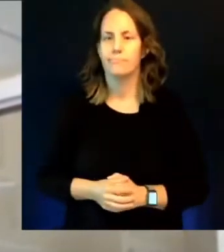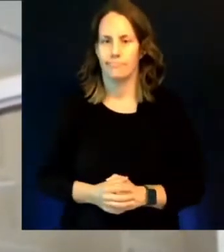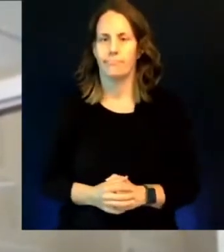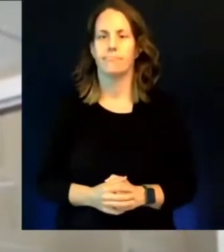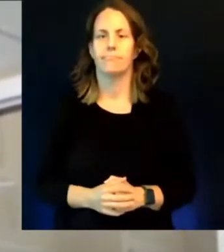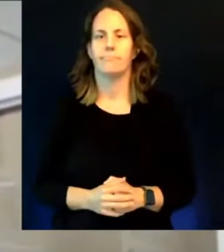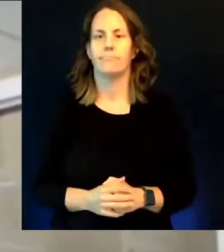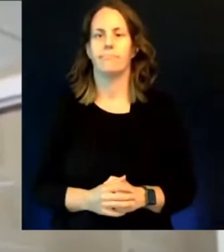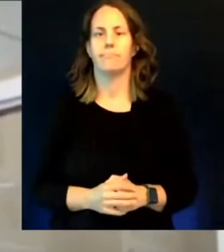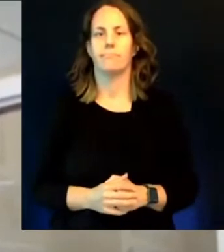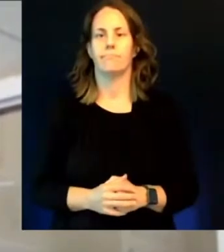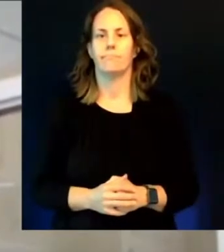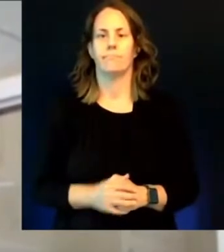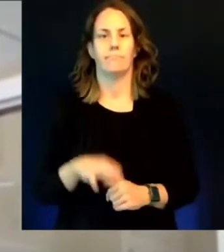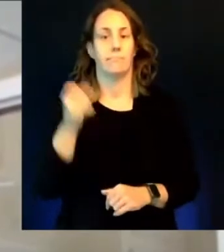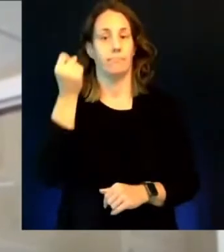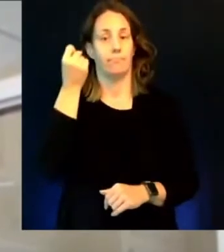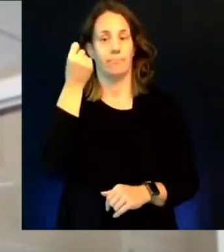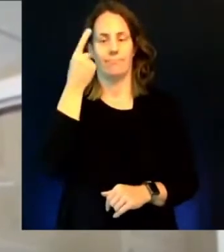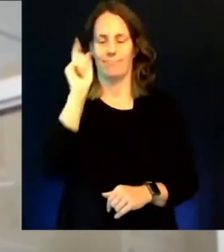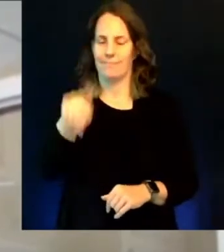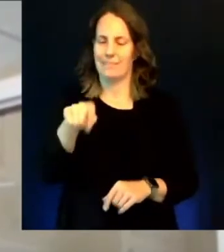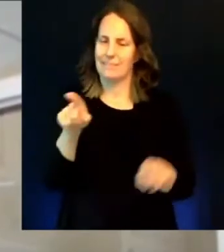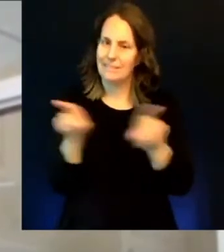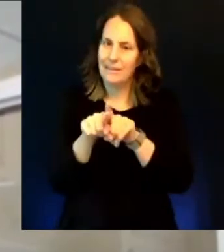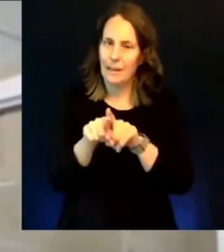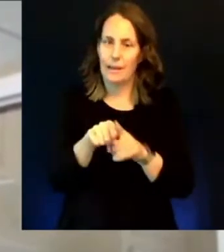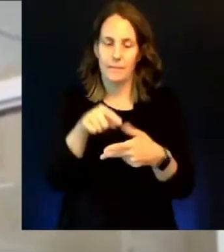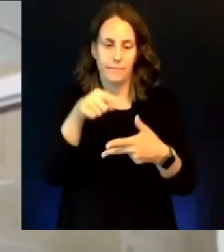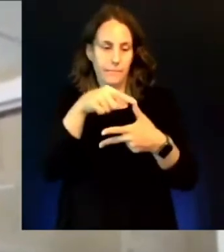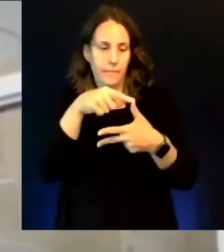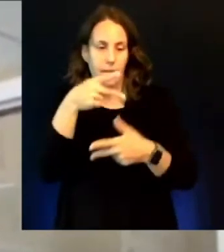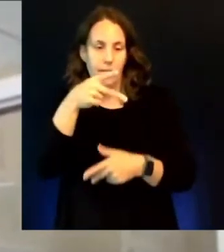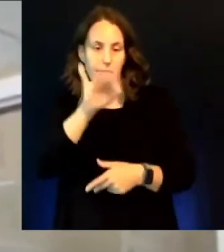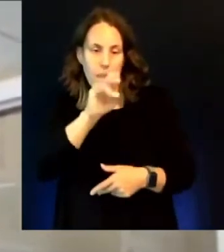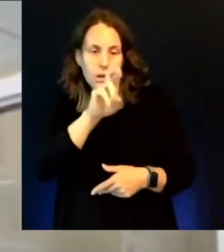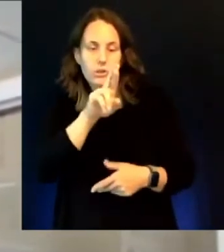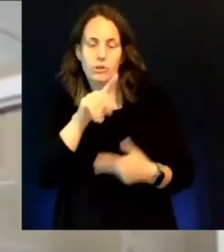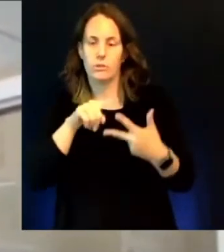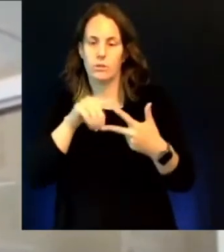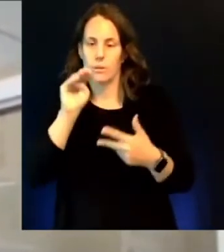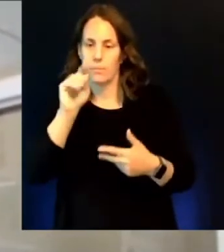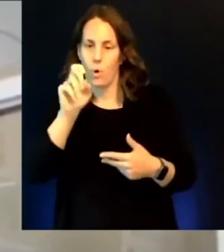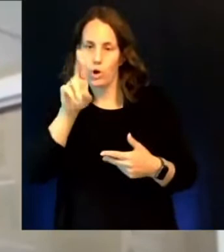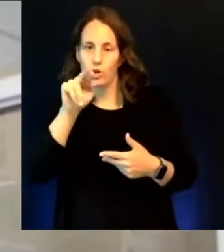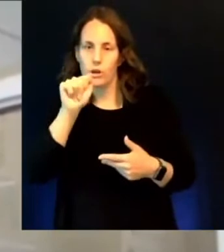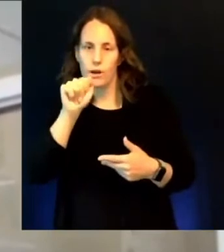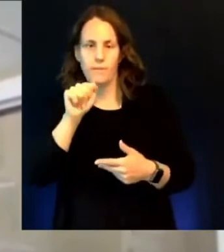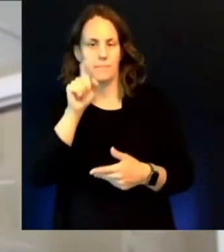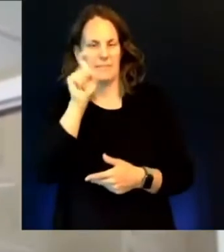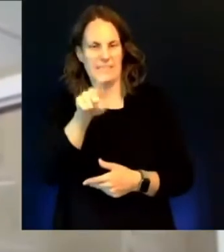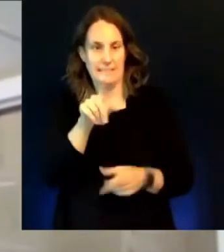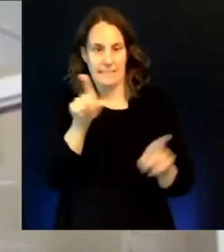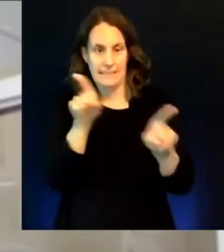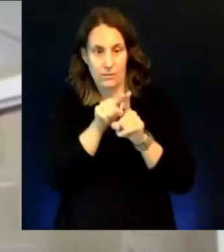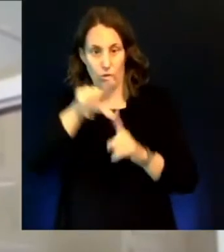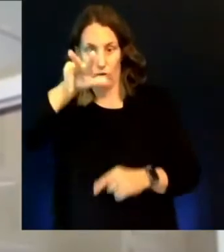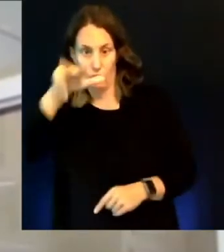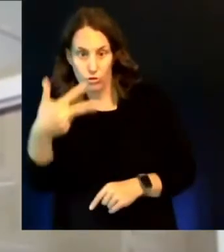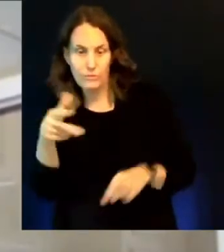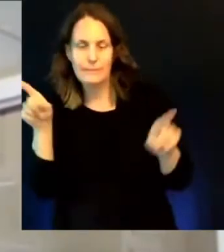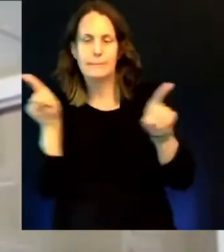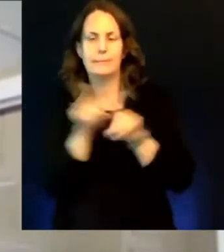the Moderna mRNA vaccine for their first 2 series, they should get the Moderna vaccine for their additional dose. So that